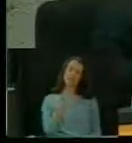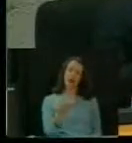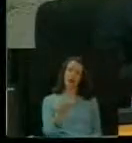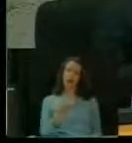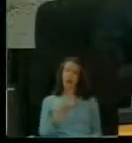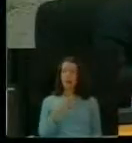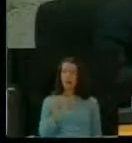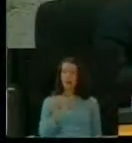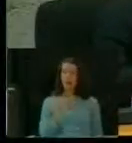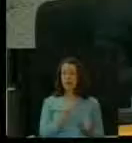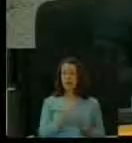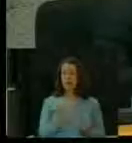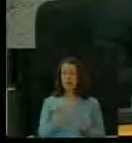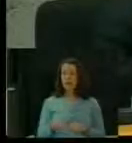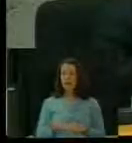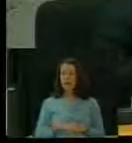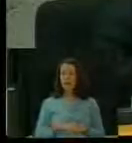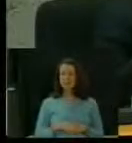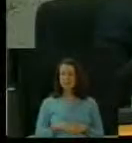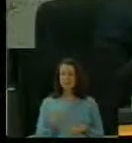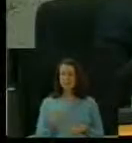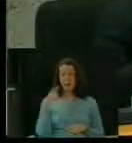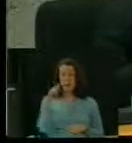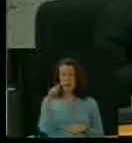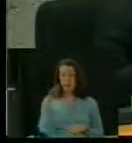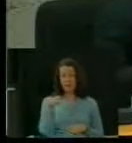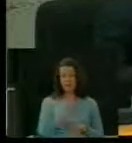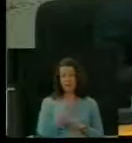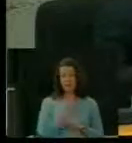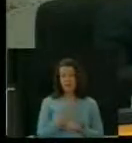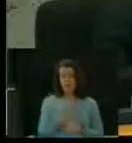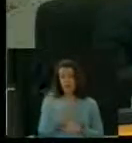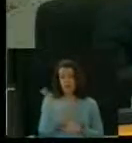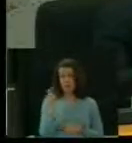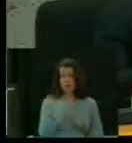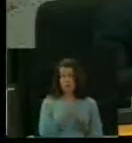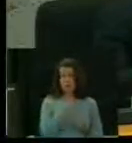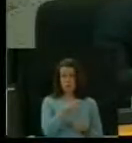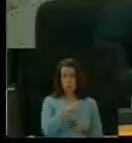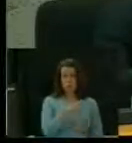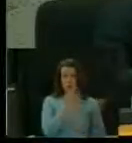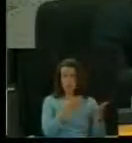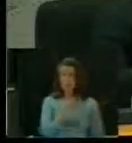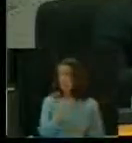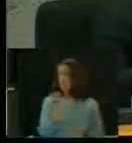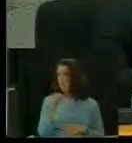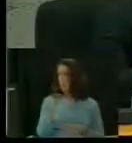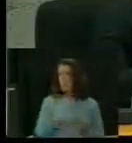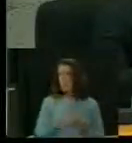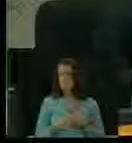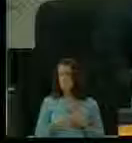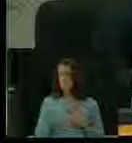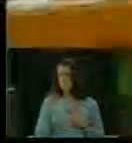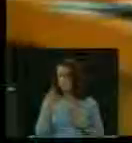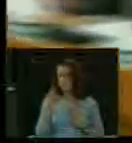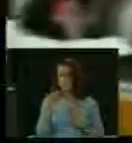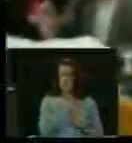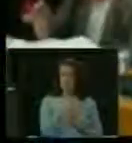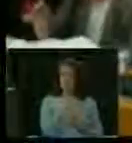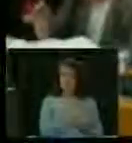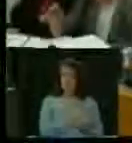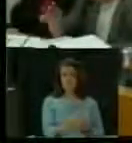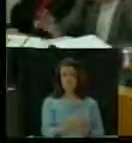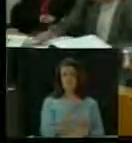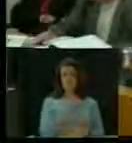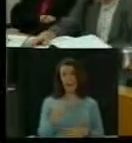Commissioner, Well, second that. I'm okay with that. I mean, I thought you made the second when he made the motion.